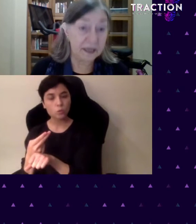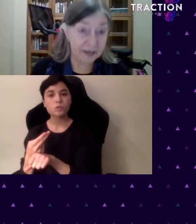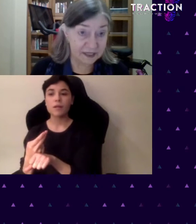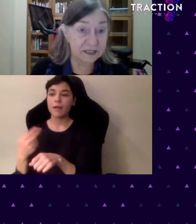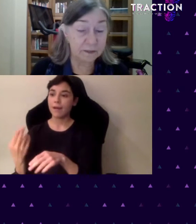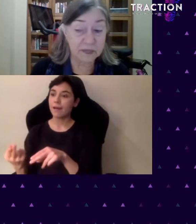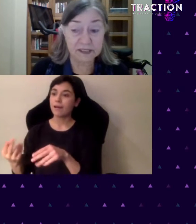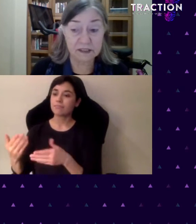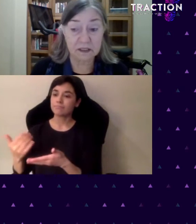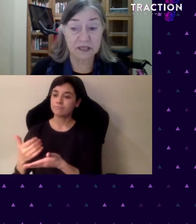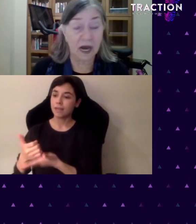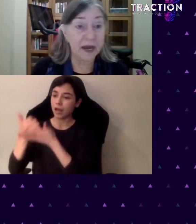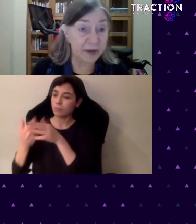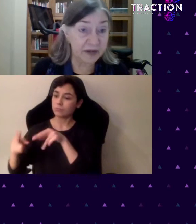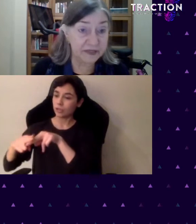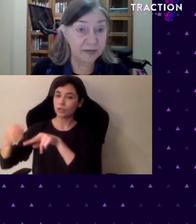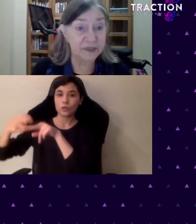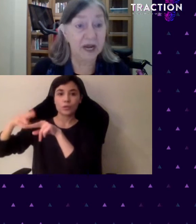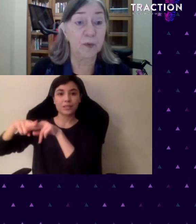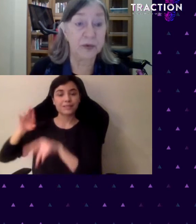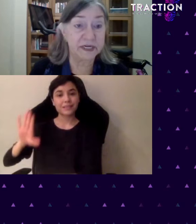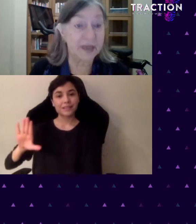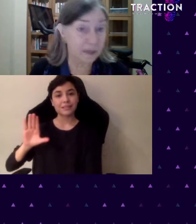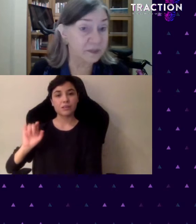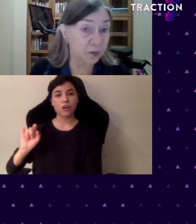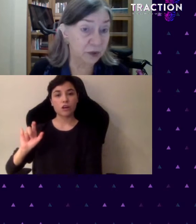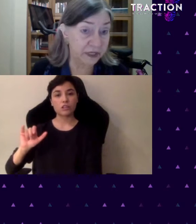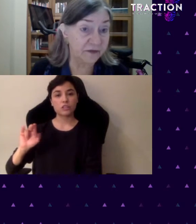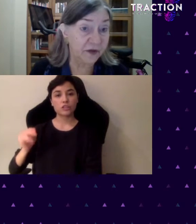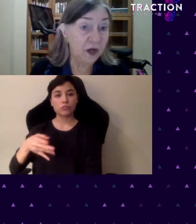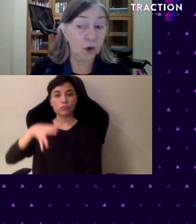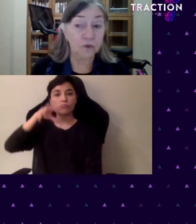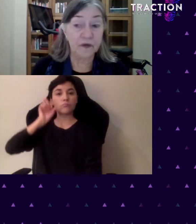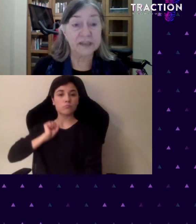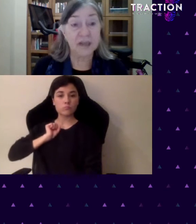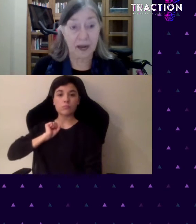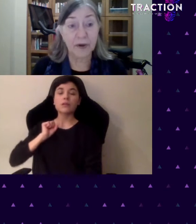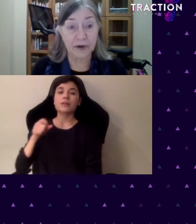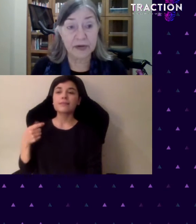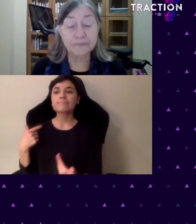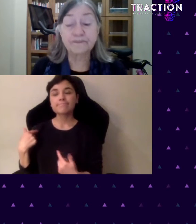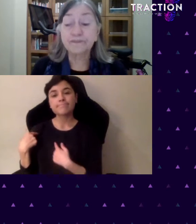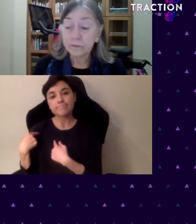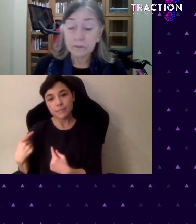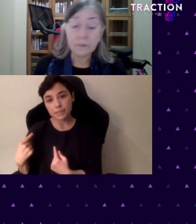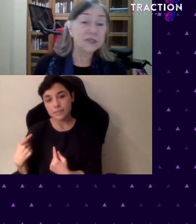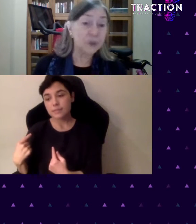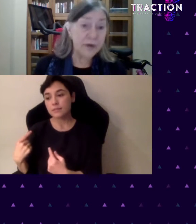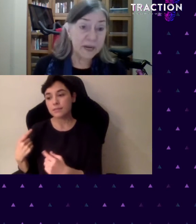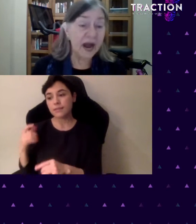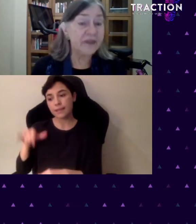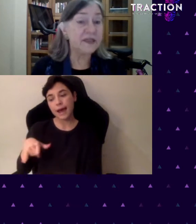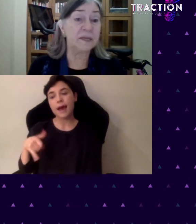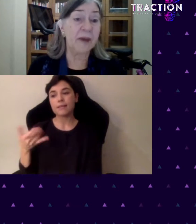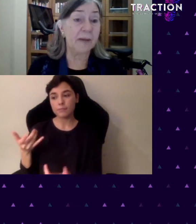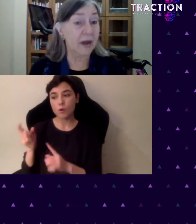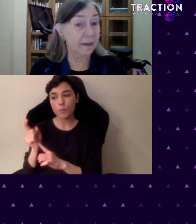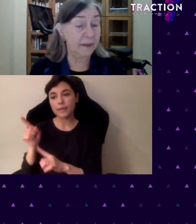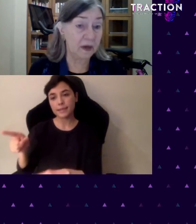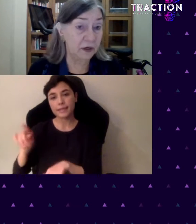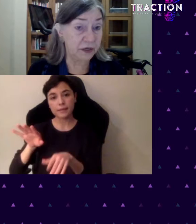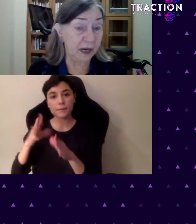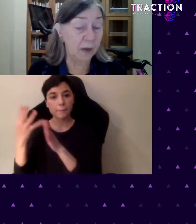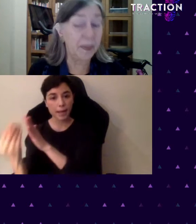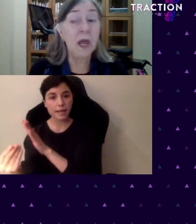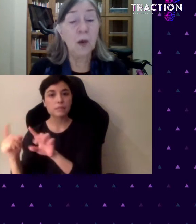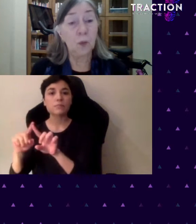well. He has died, but at the same time, we did get him some relief over that time period. So anyway, I think CPAP might